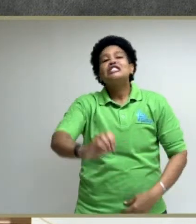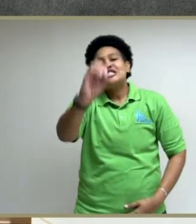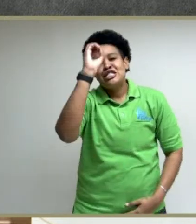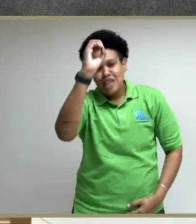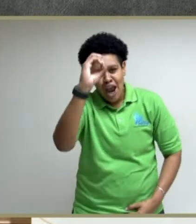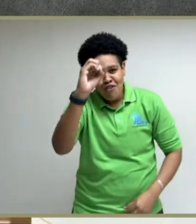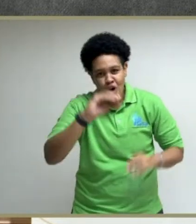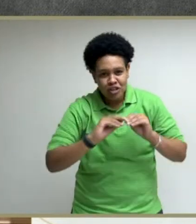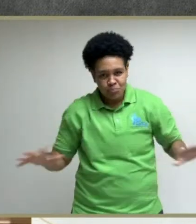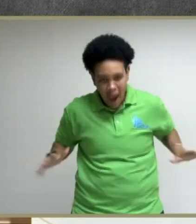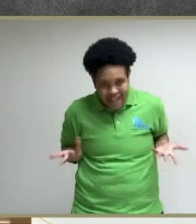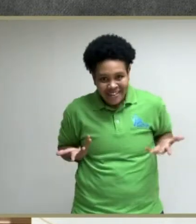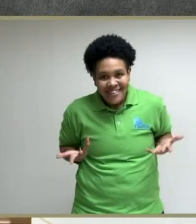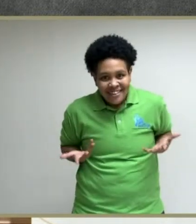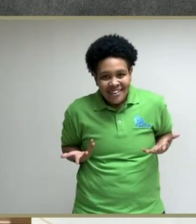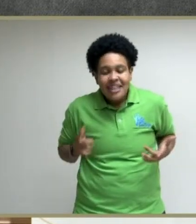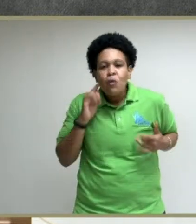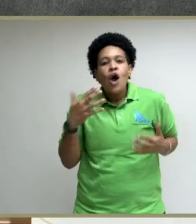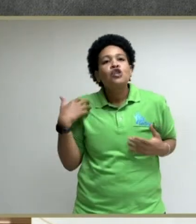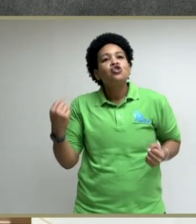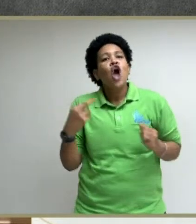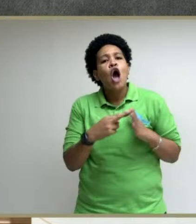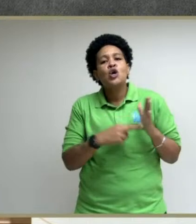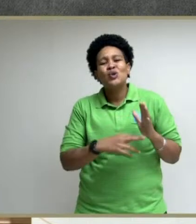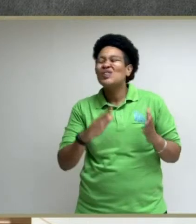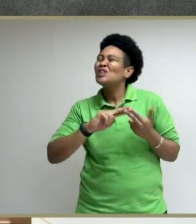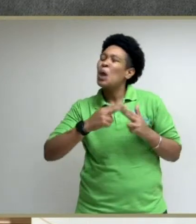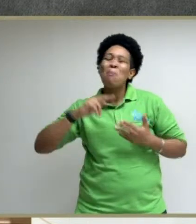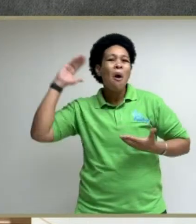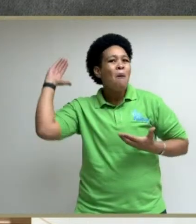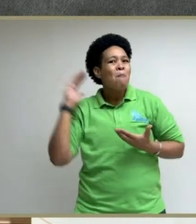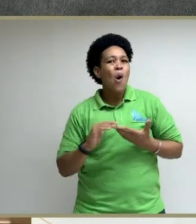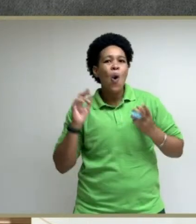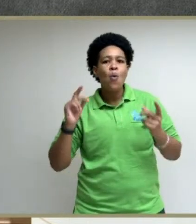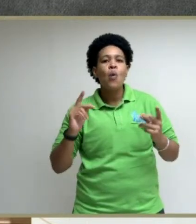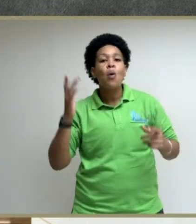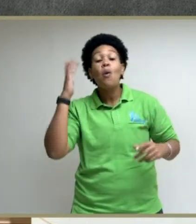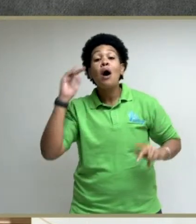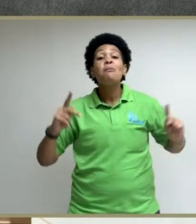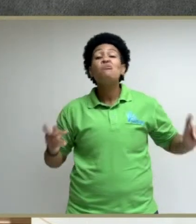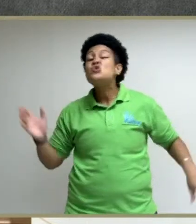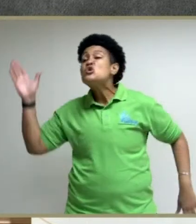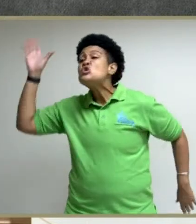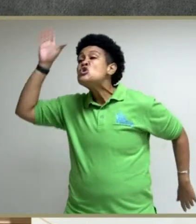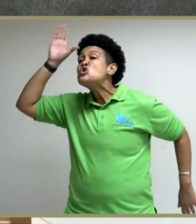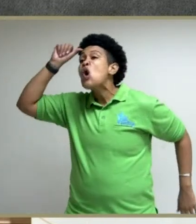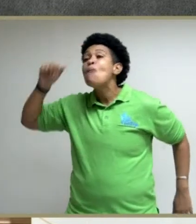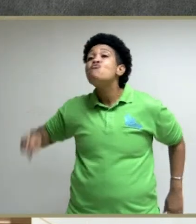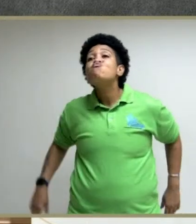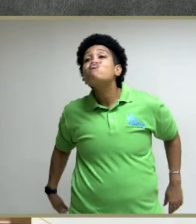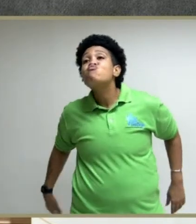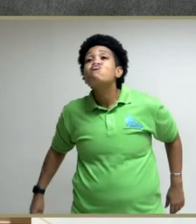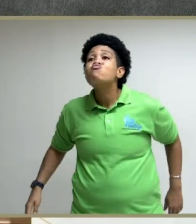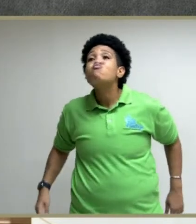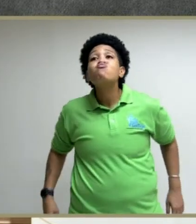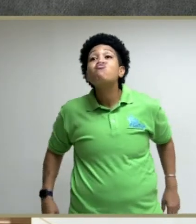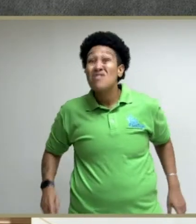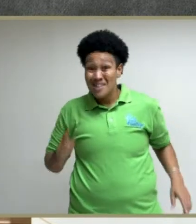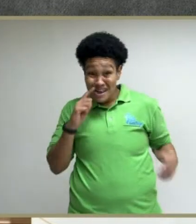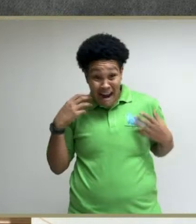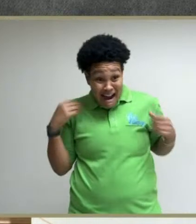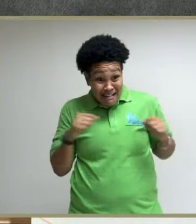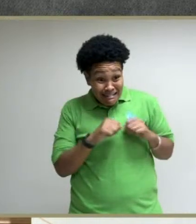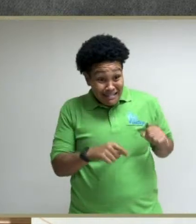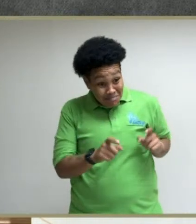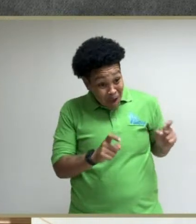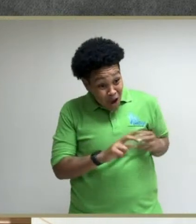measures put in place to bring down the numbers quickly, because we were surpassing what our health system could